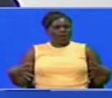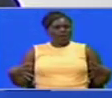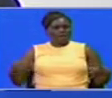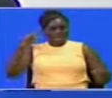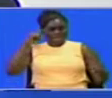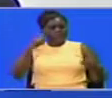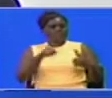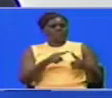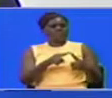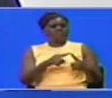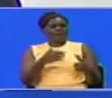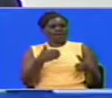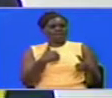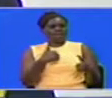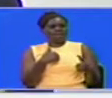intention